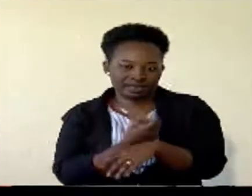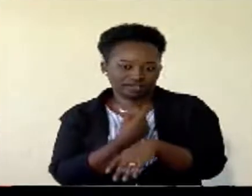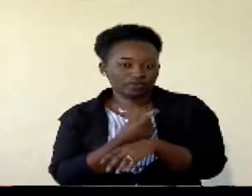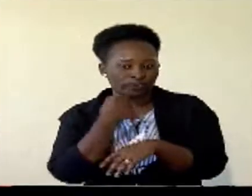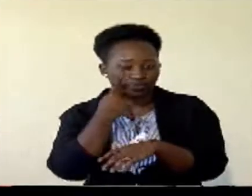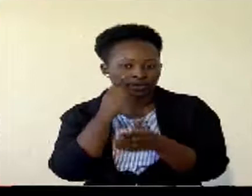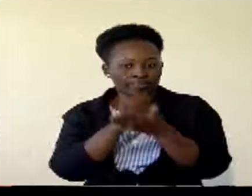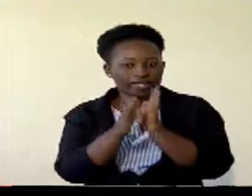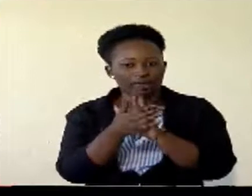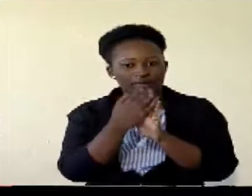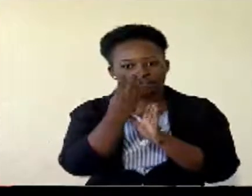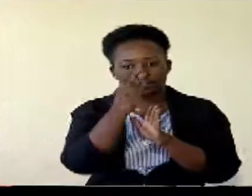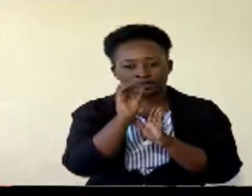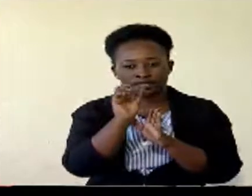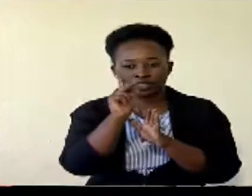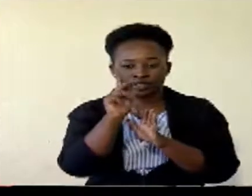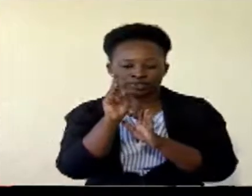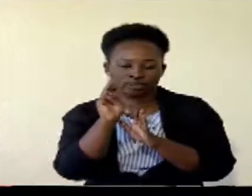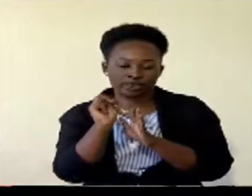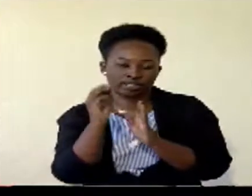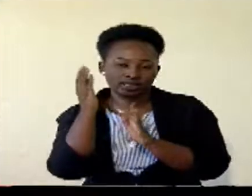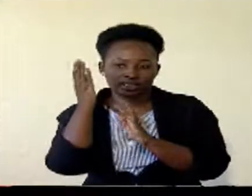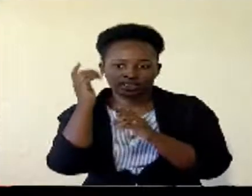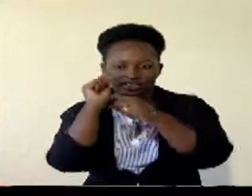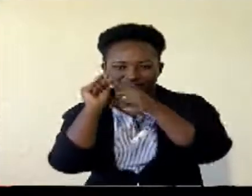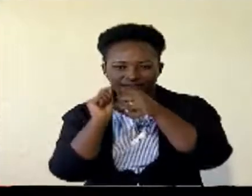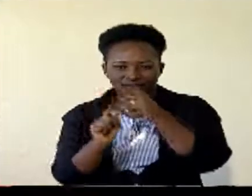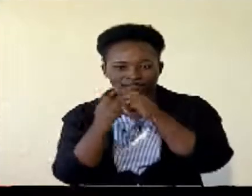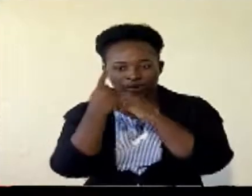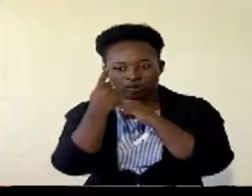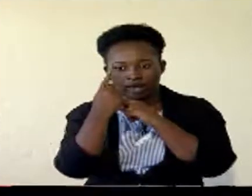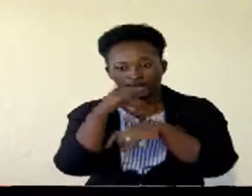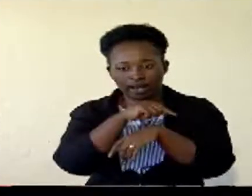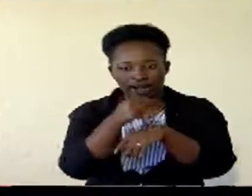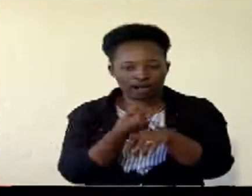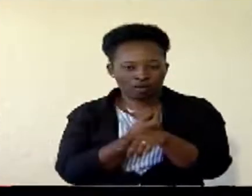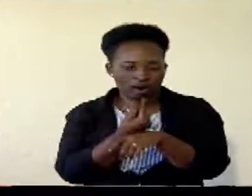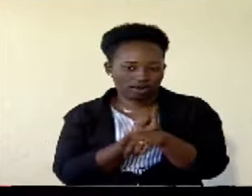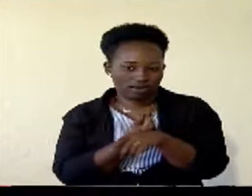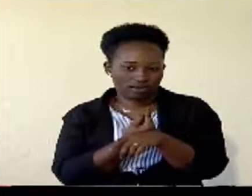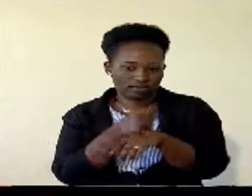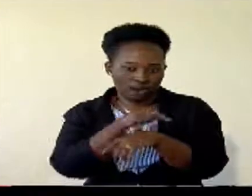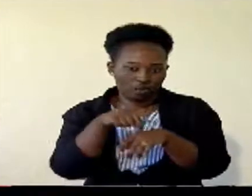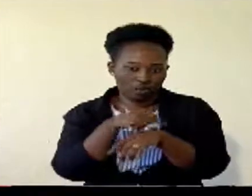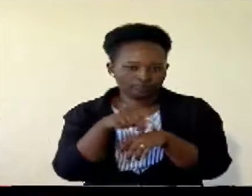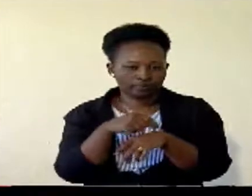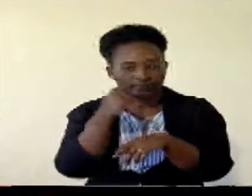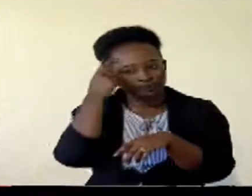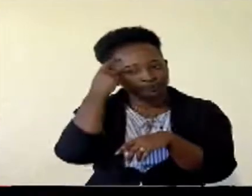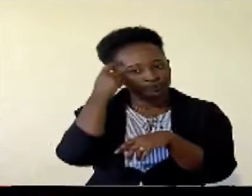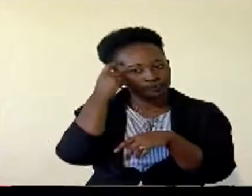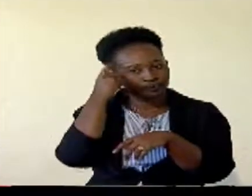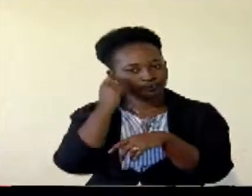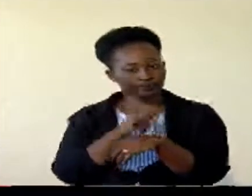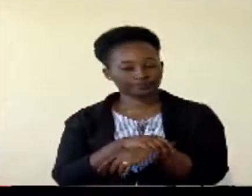becomes 40 kilometers divided by 1 hour. This is how we change. 40 kilometers per hour,